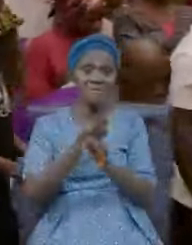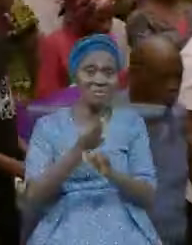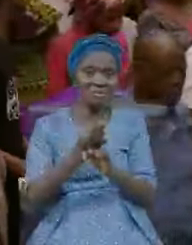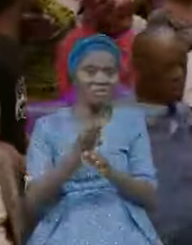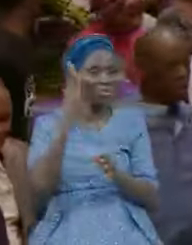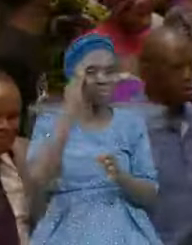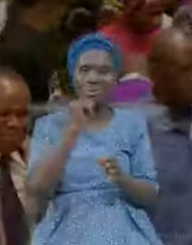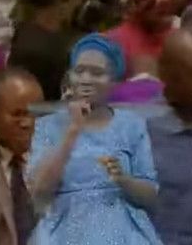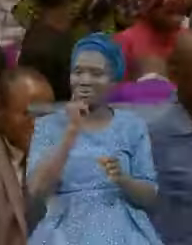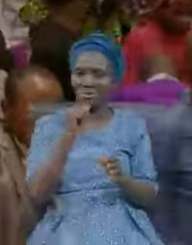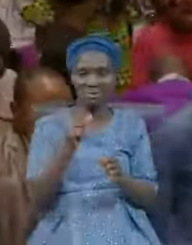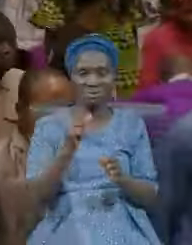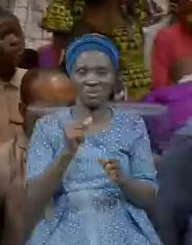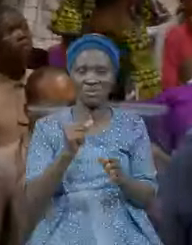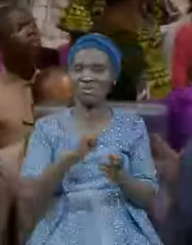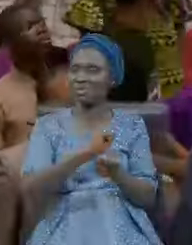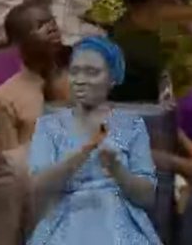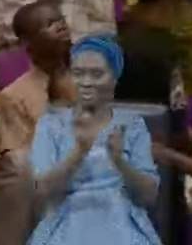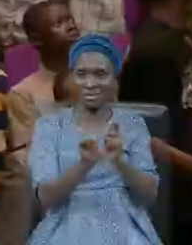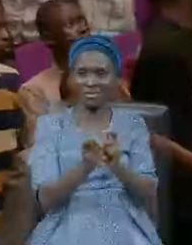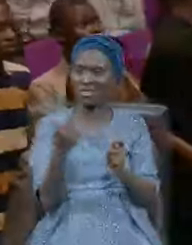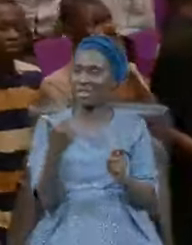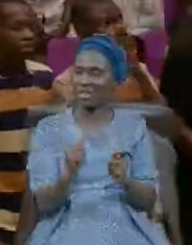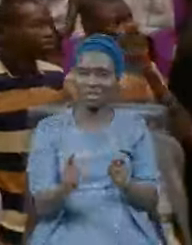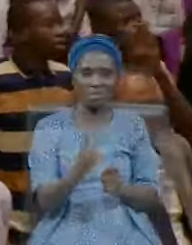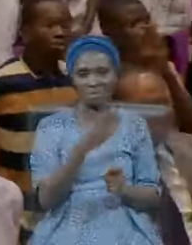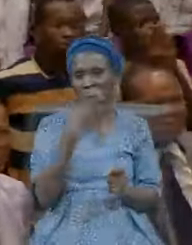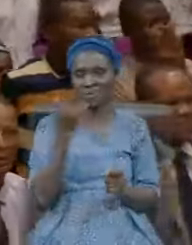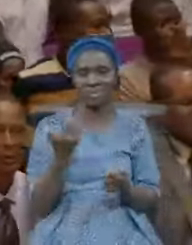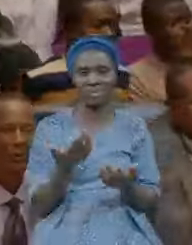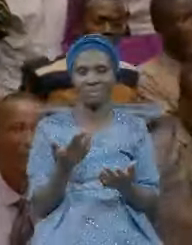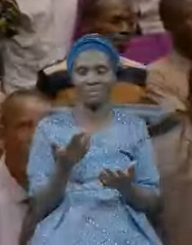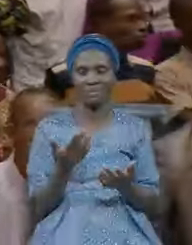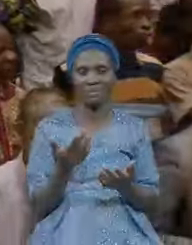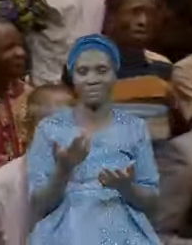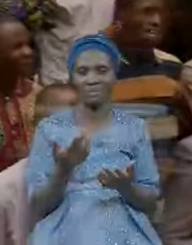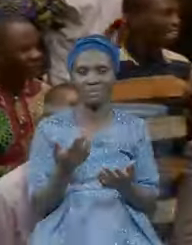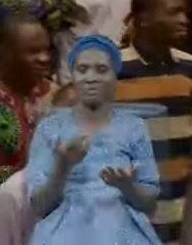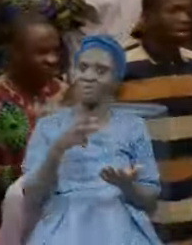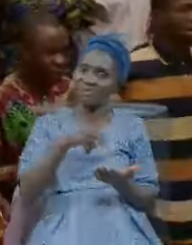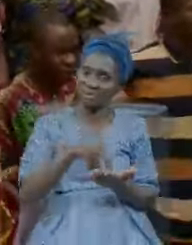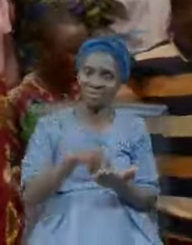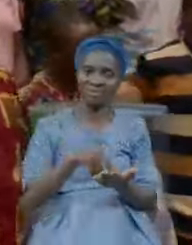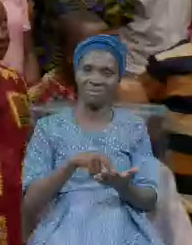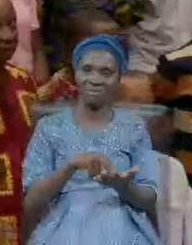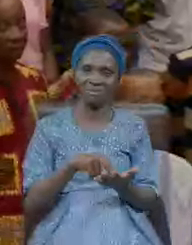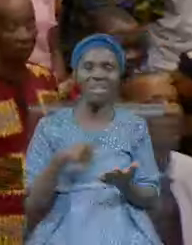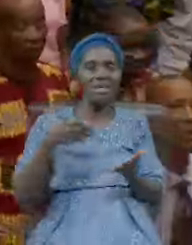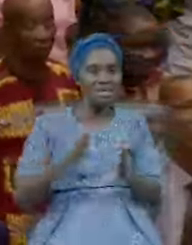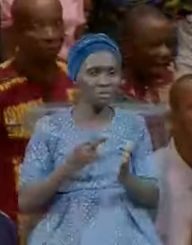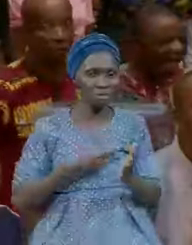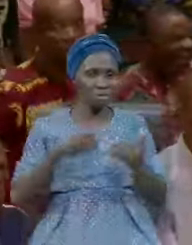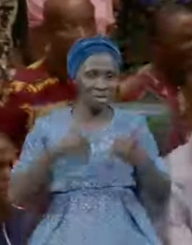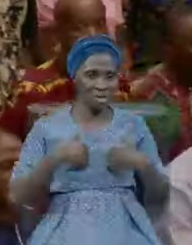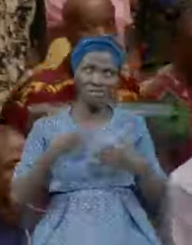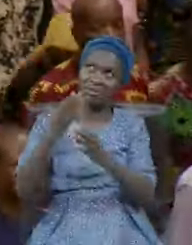change anyone. Let's have transforming grace.